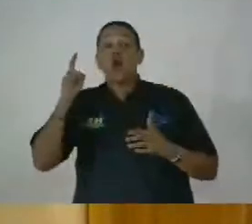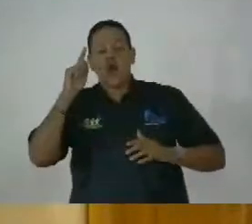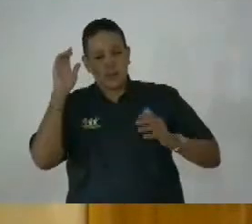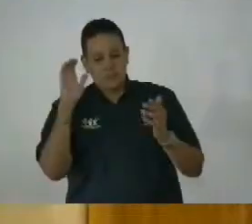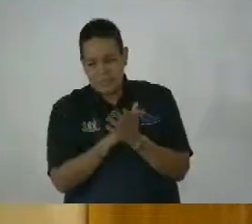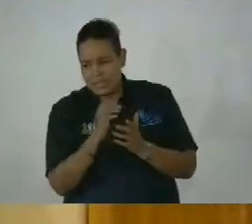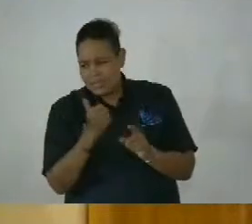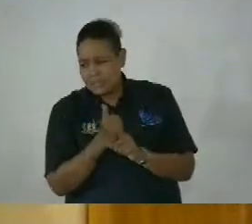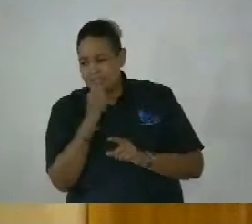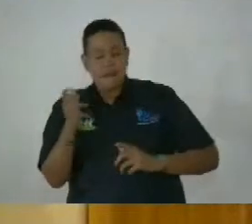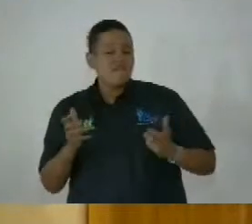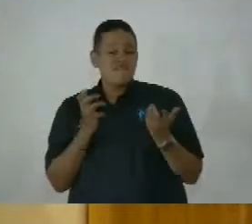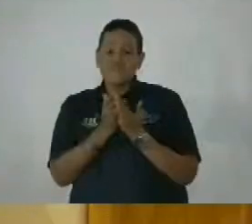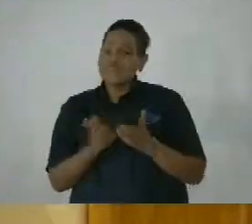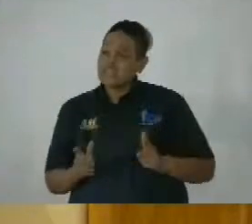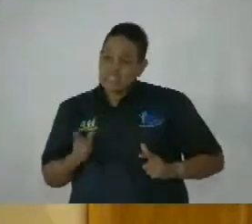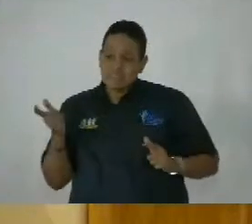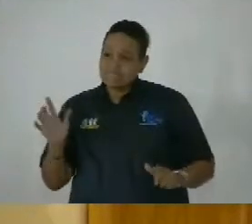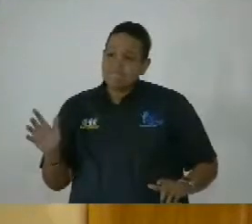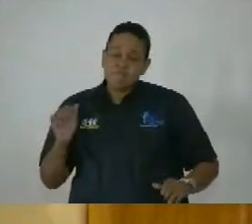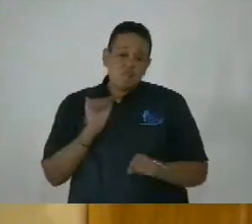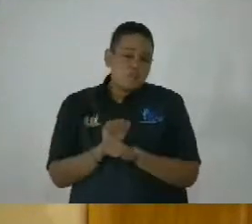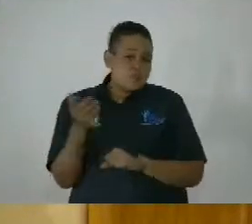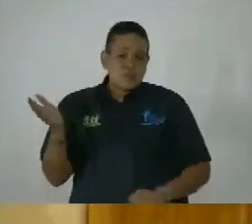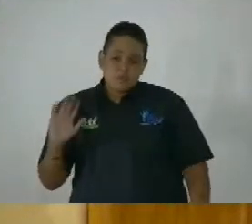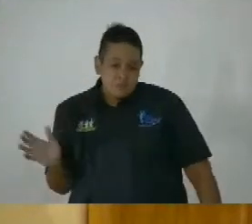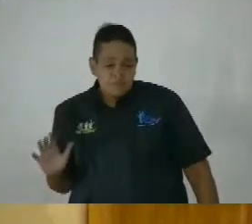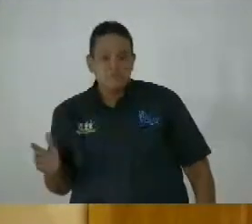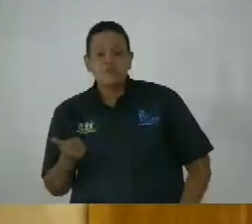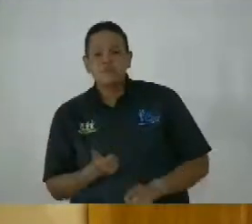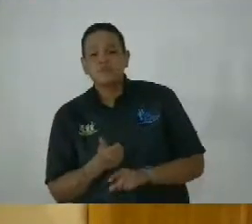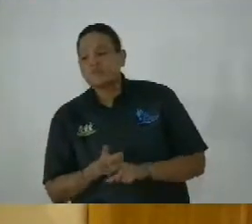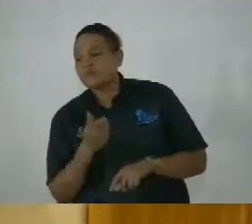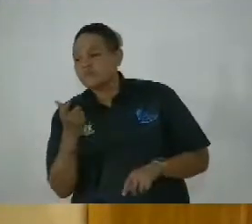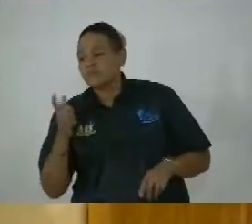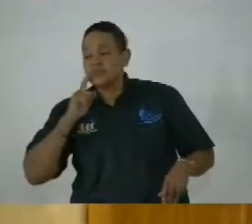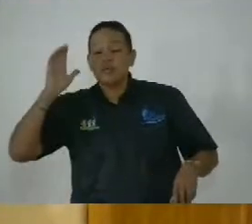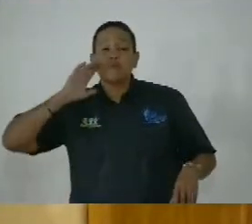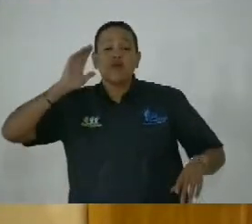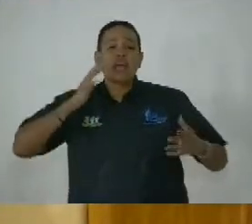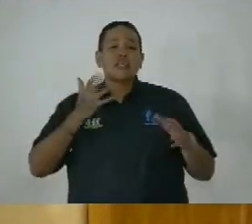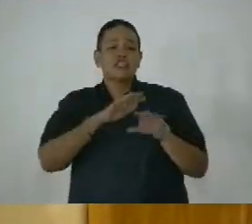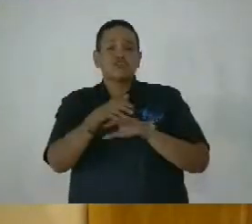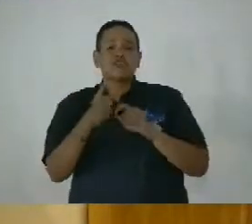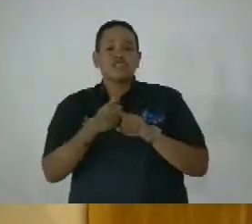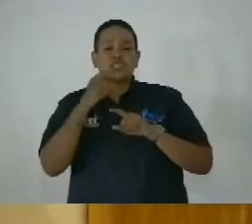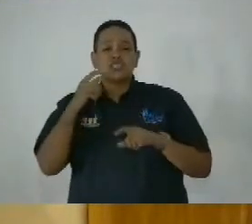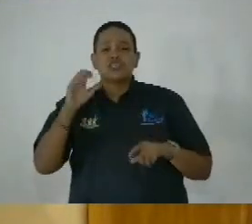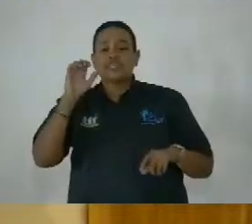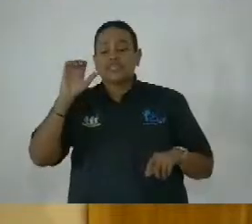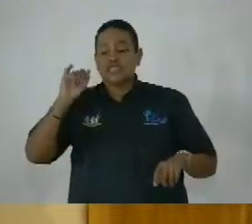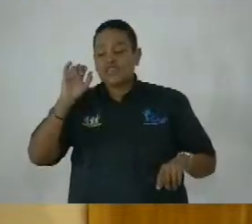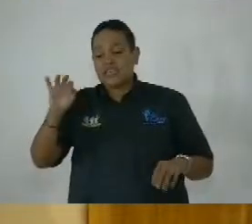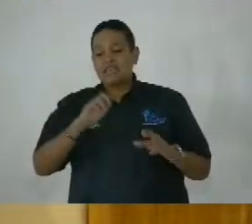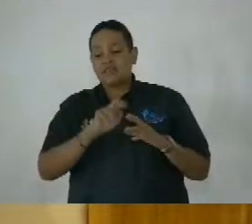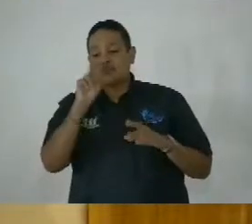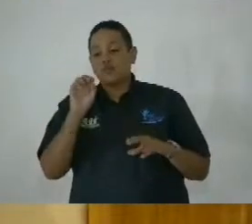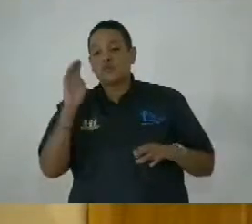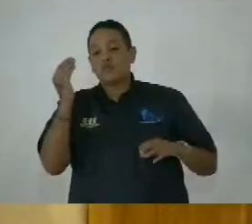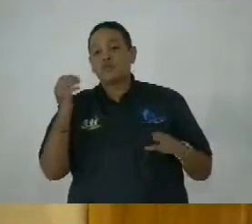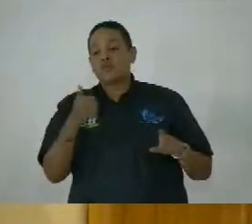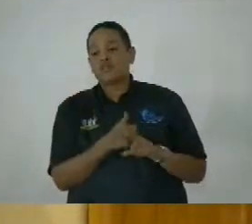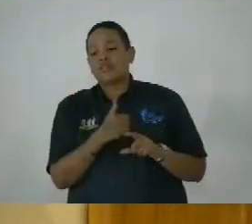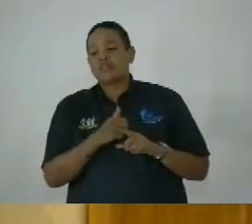declared unfit for occupation. Manpower deficit. Prior to the integration of the auxiliaries in the JCF in 2014, by